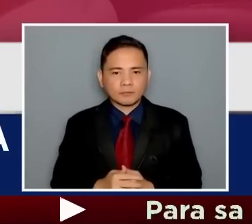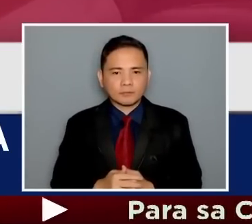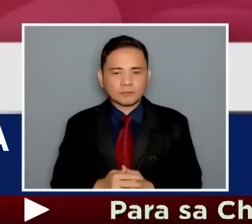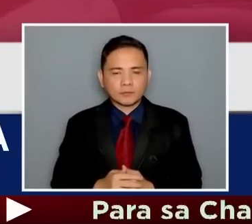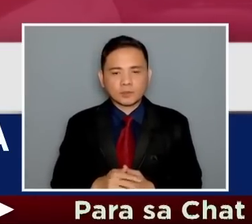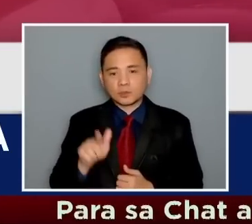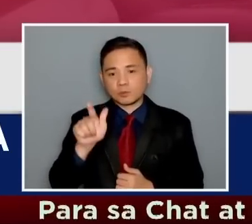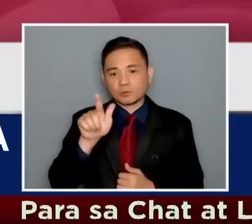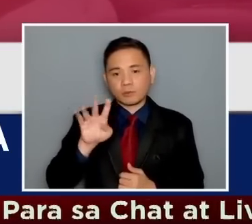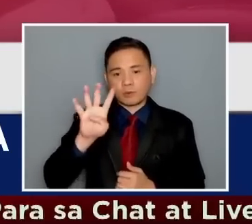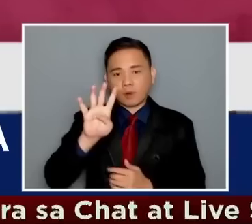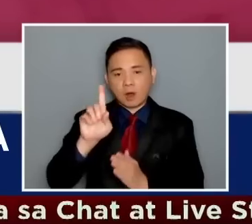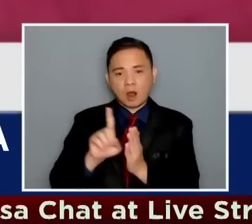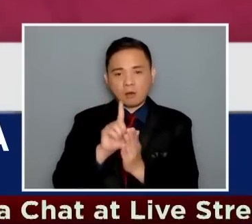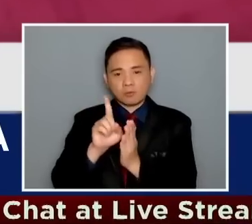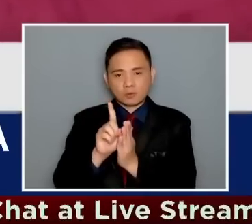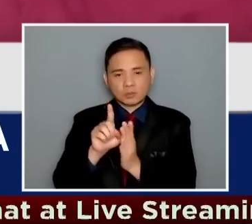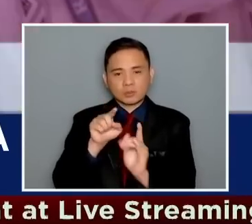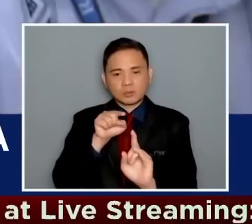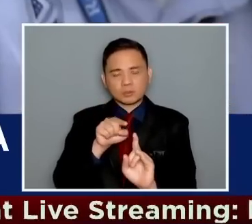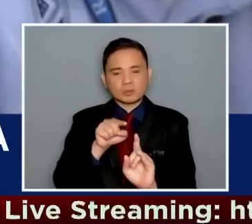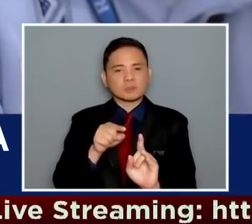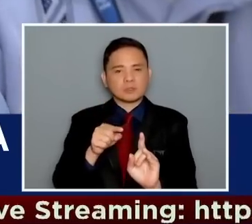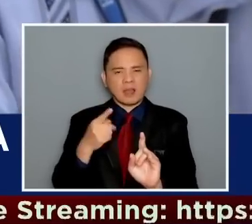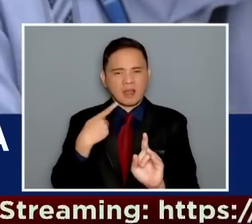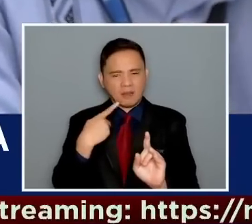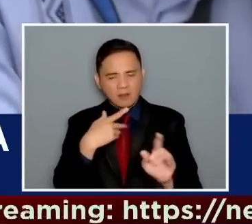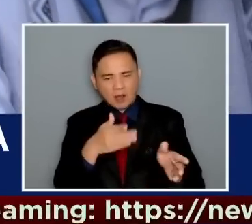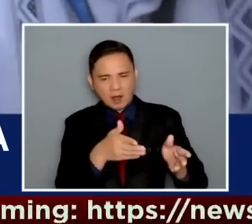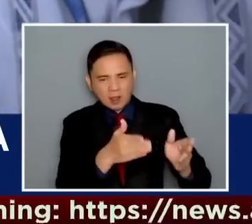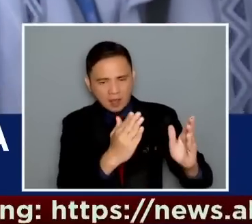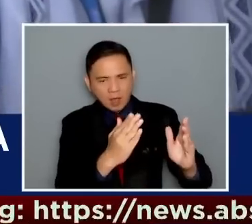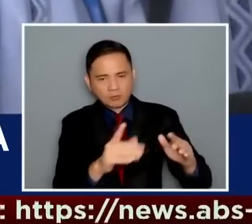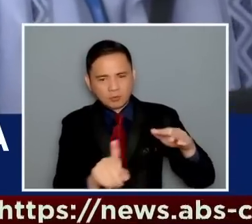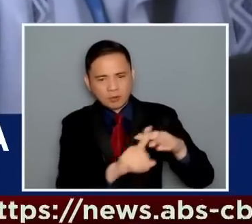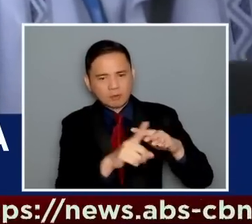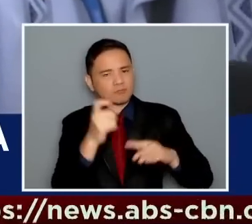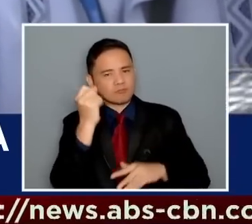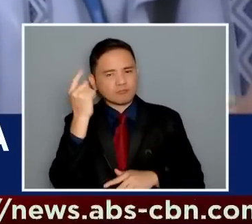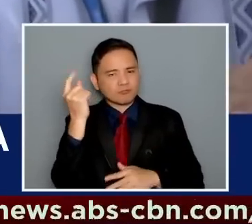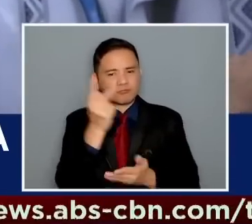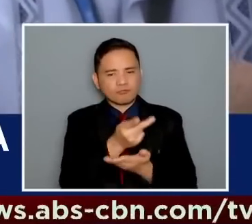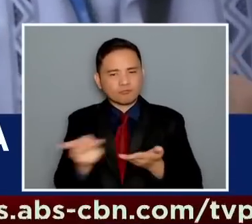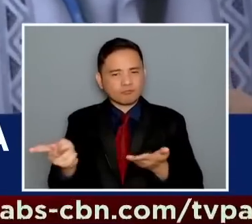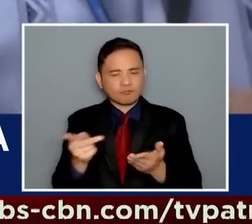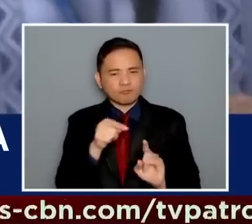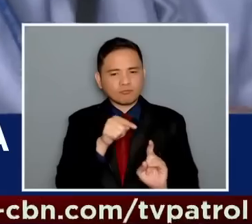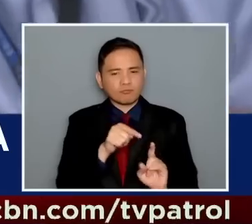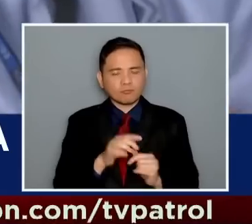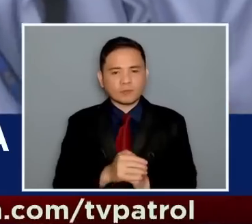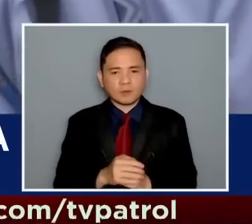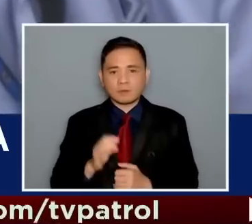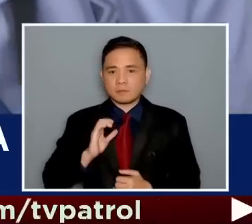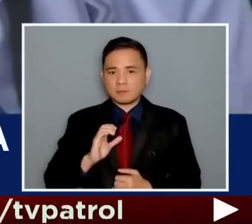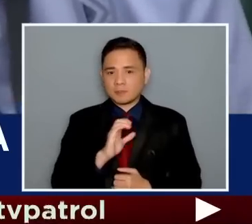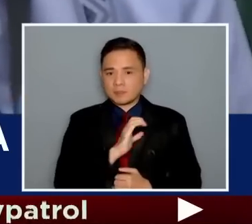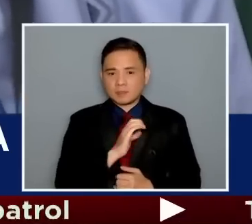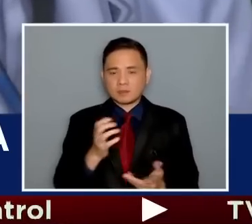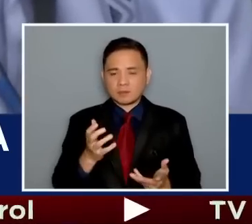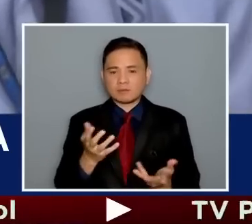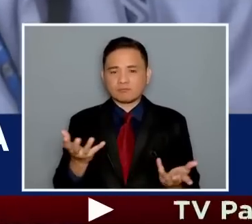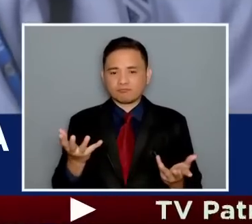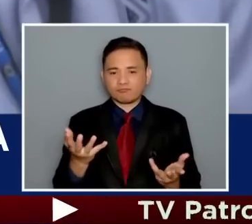He was given 24 hours from yesterday, 4:31. So as far as our committee is concerned, he has not appeared,